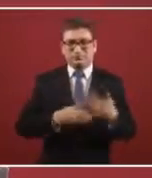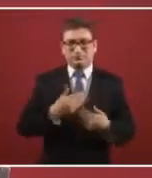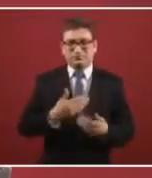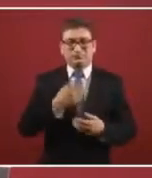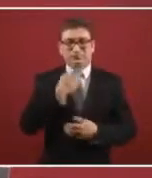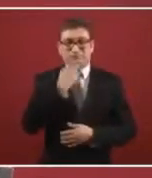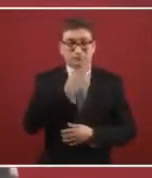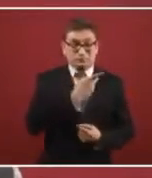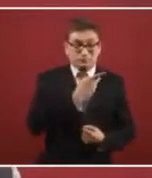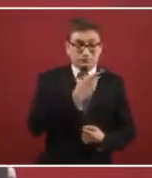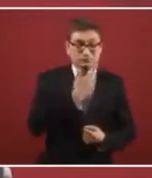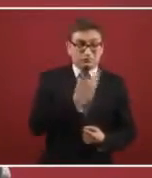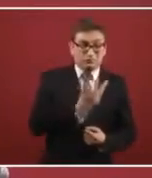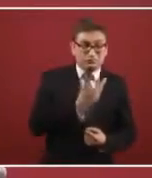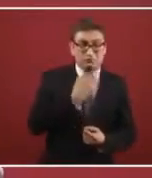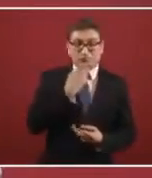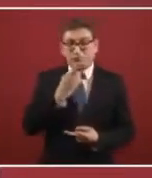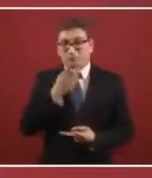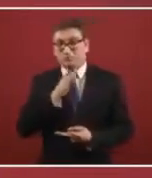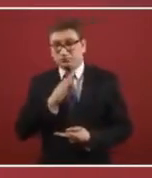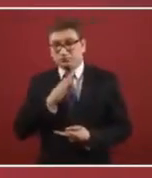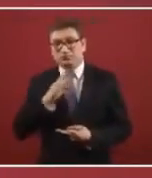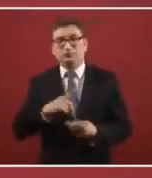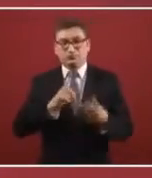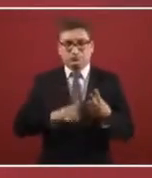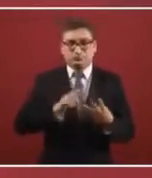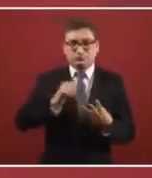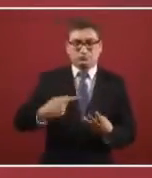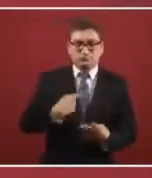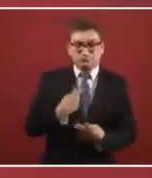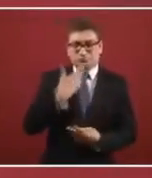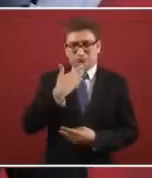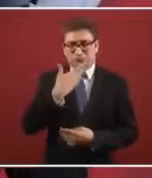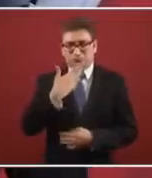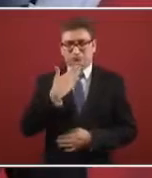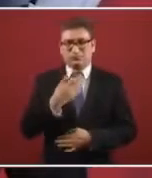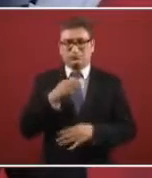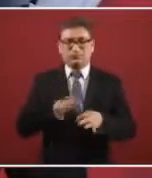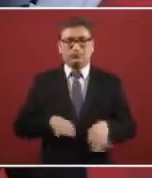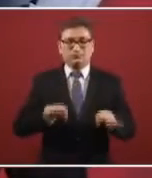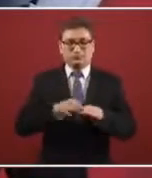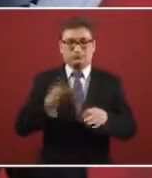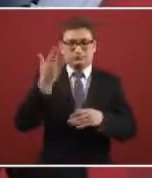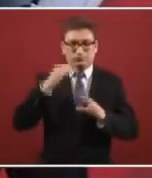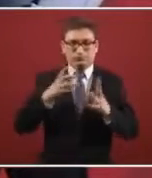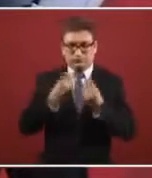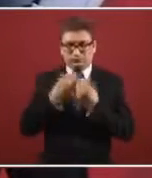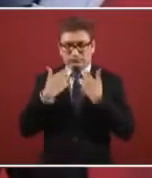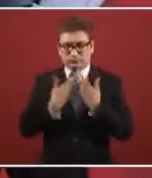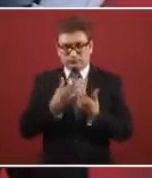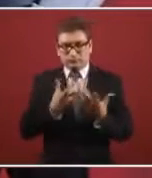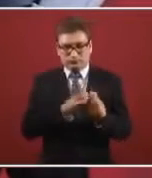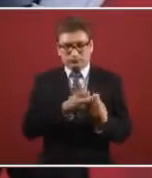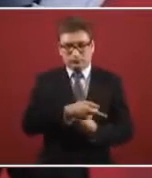because no matter what you answer, you are wrong. But there's not 2 questions, there's 3.